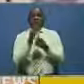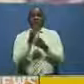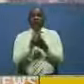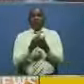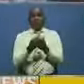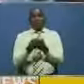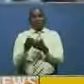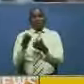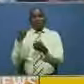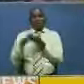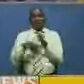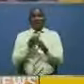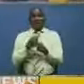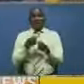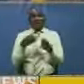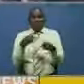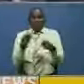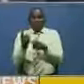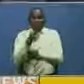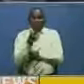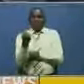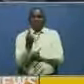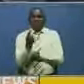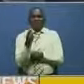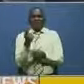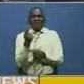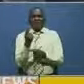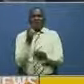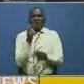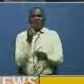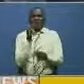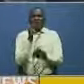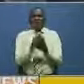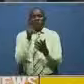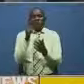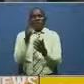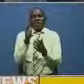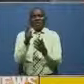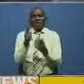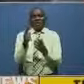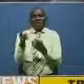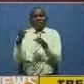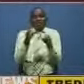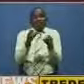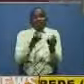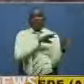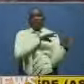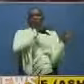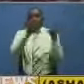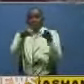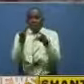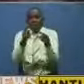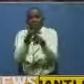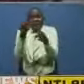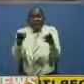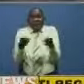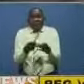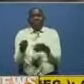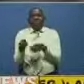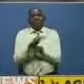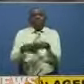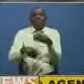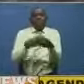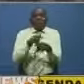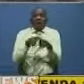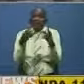ago, market days used to be a rallying point for surrounding communities where they will come and transact